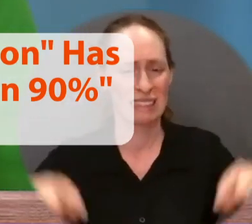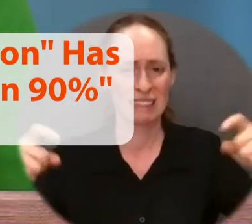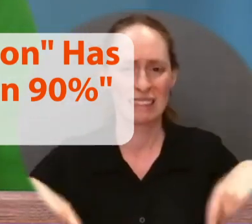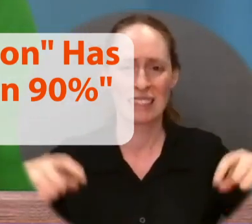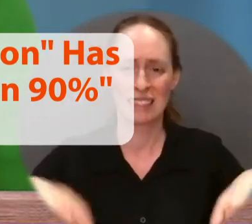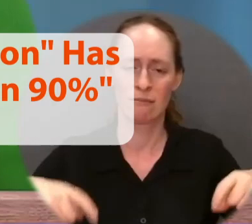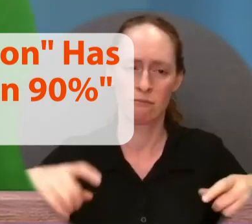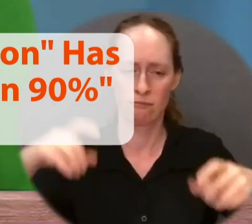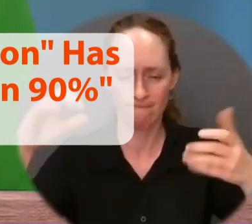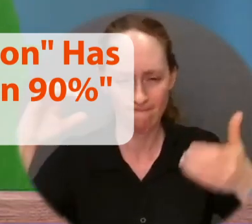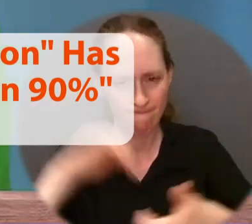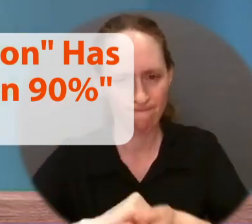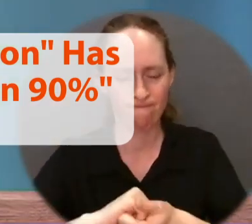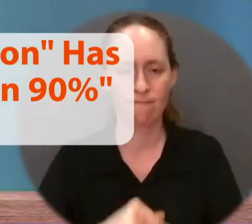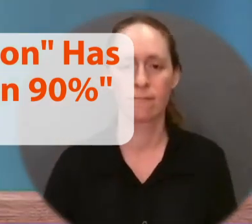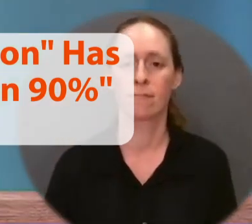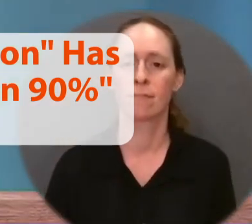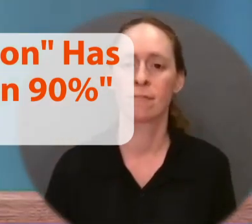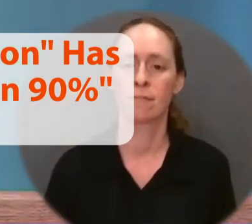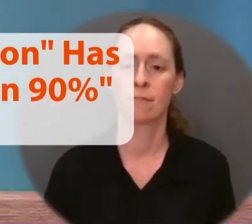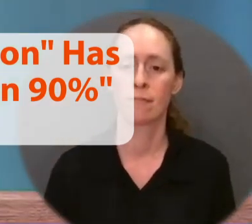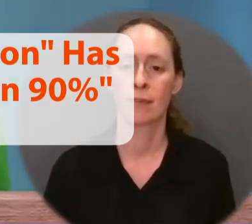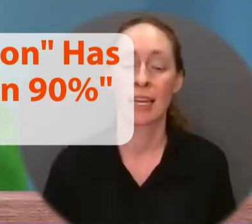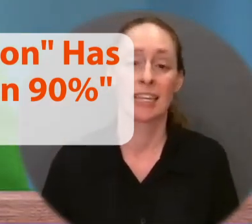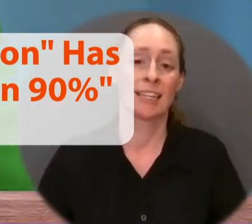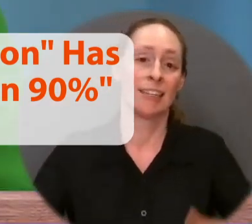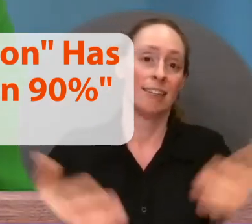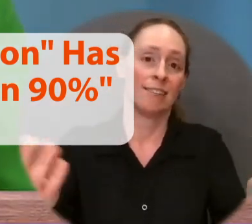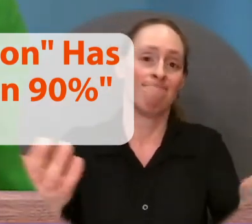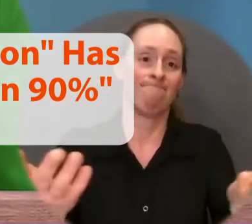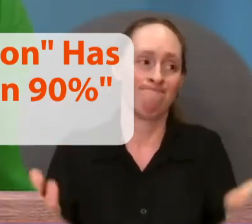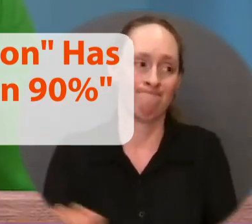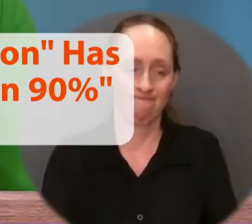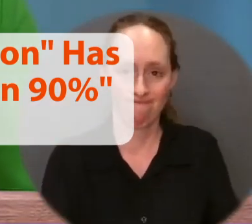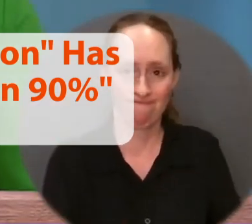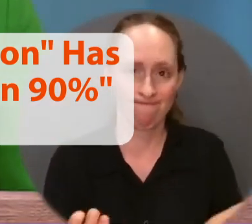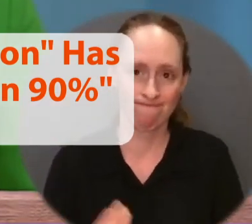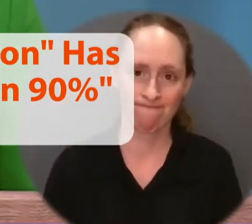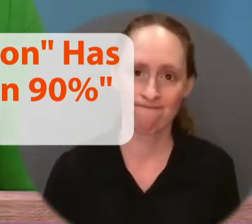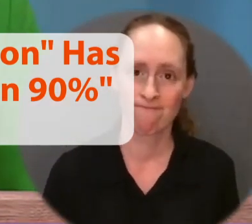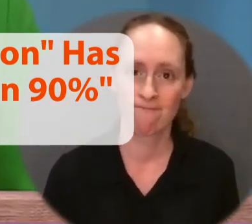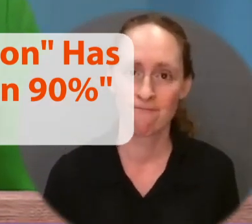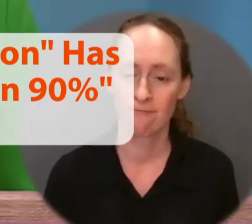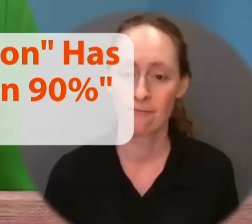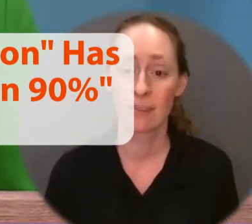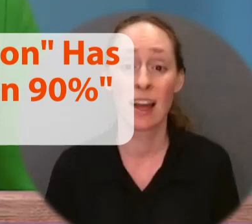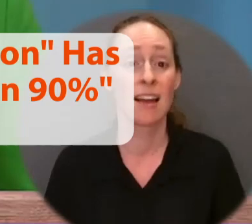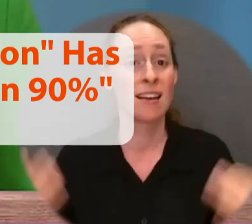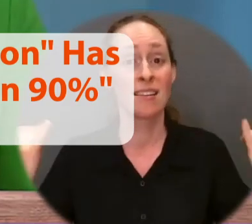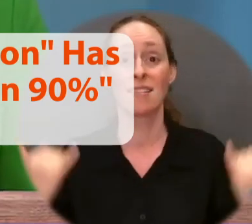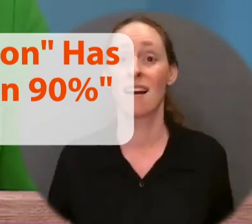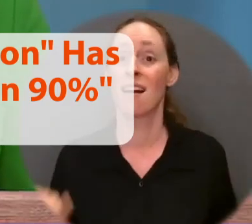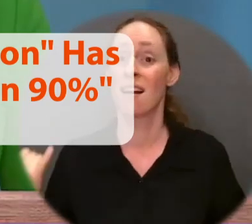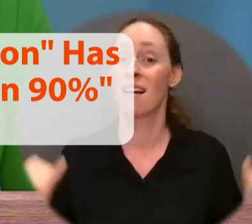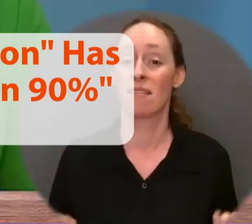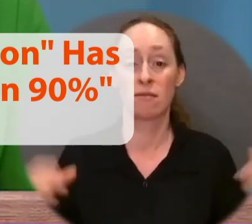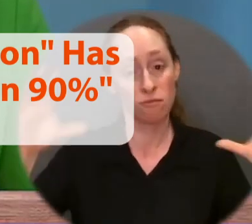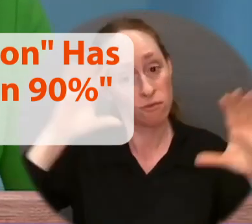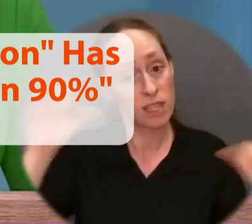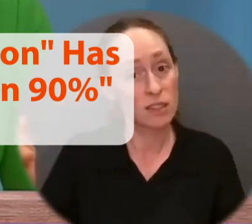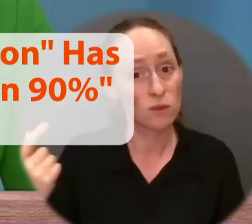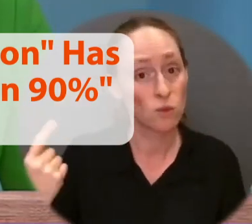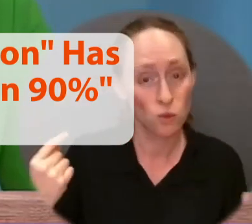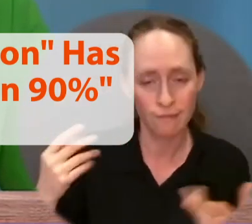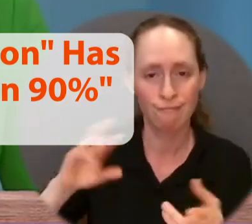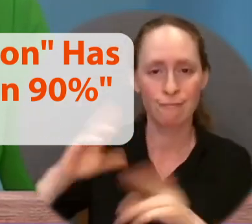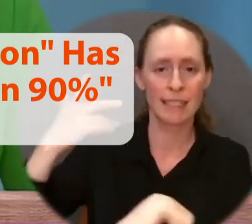continue to do that. In the meantime, he's put forth he has tools that he's used to make sure that we do